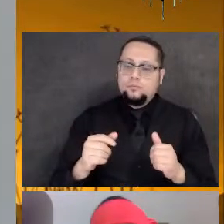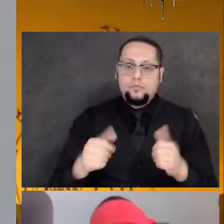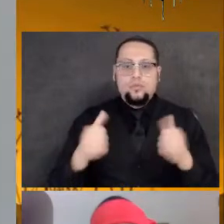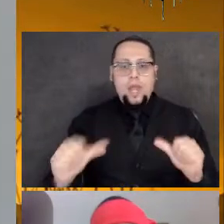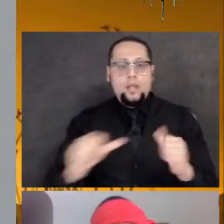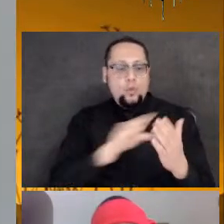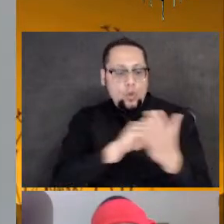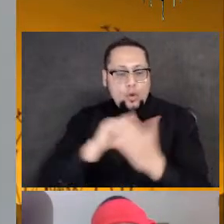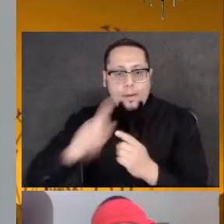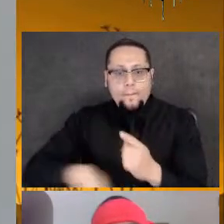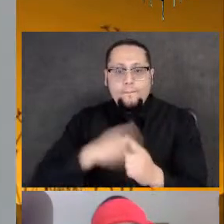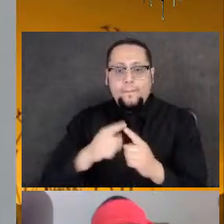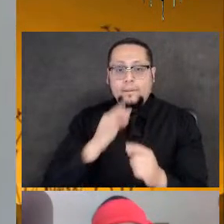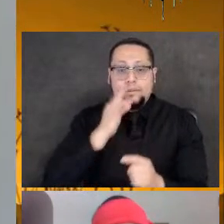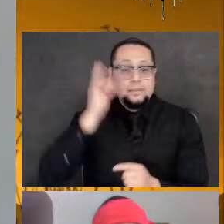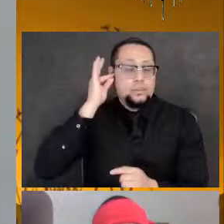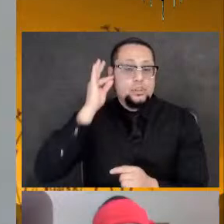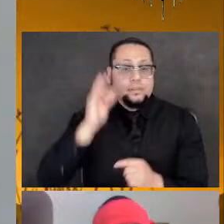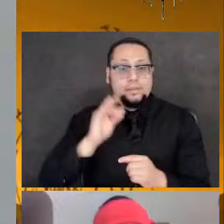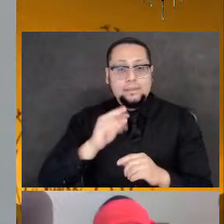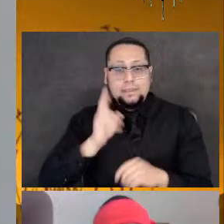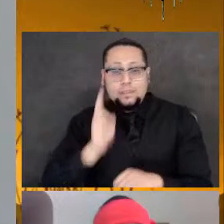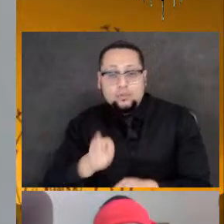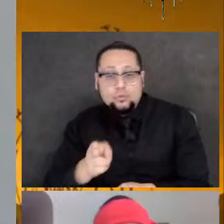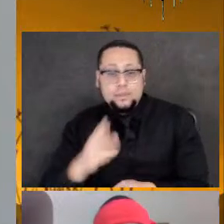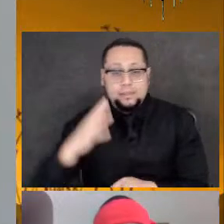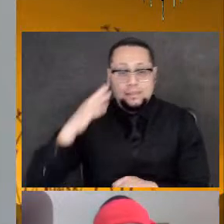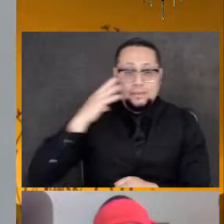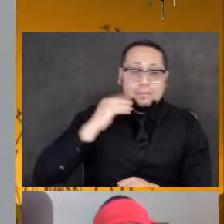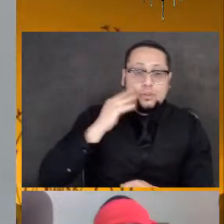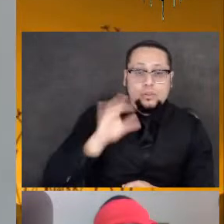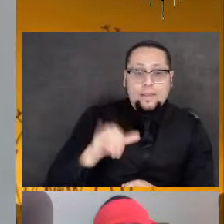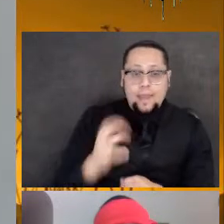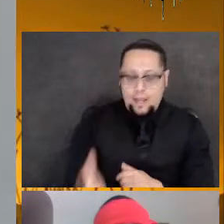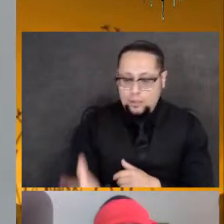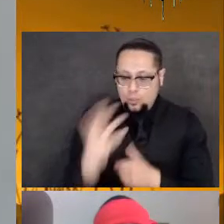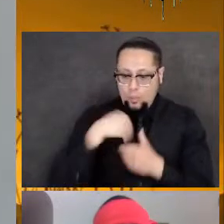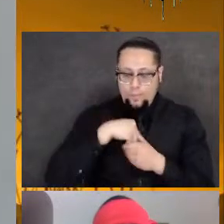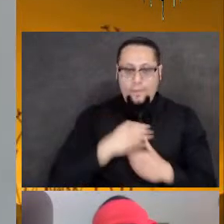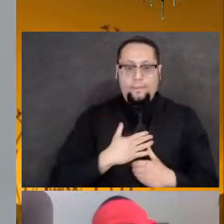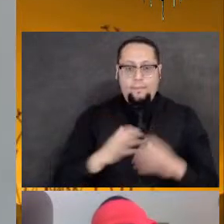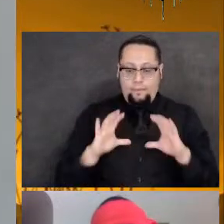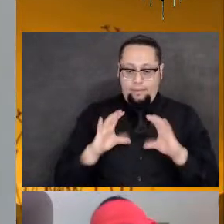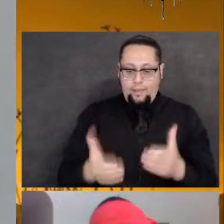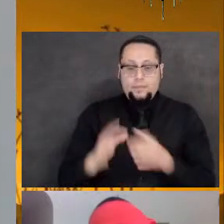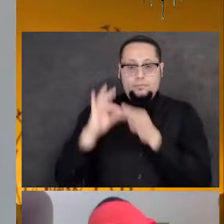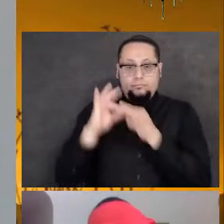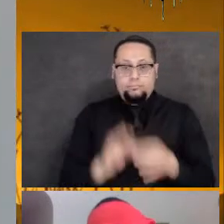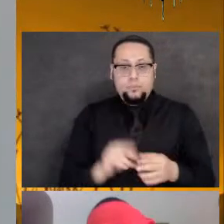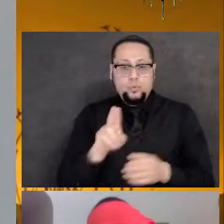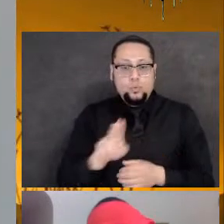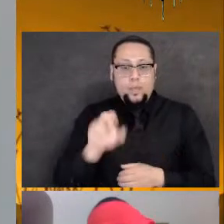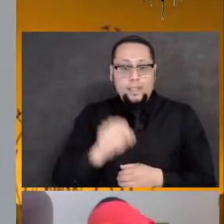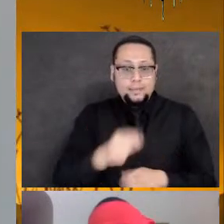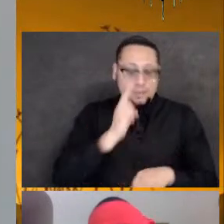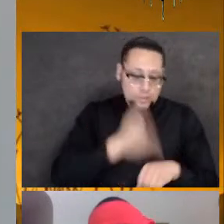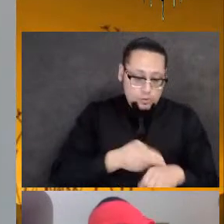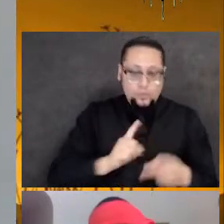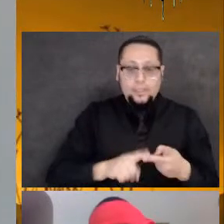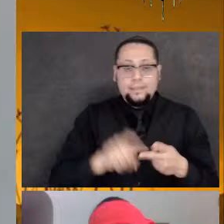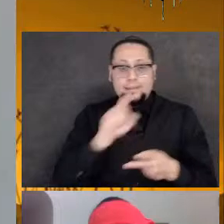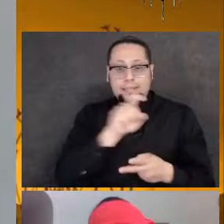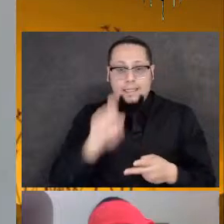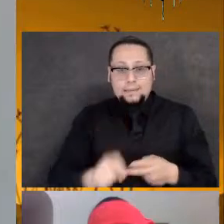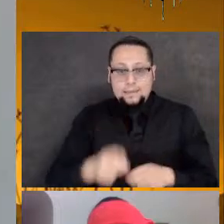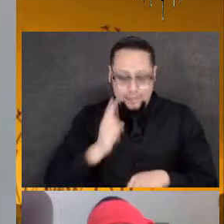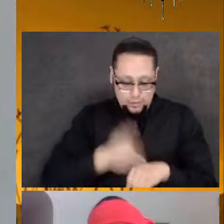Indigenous histories and experiences and incorporate that into my classes on US history, Texas history, and Mexican American history.